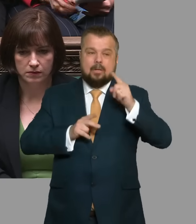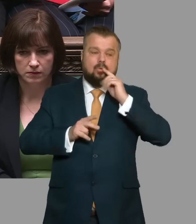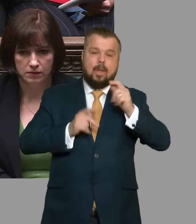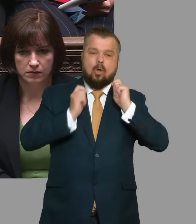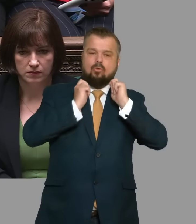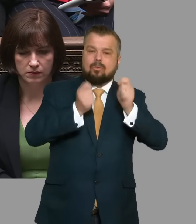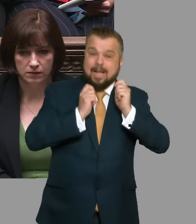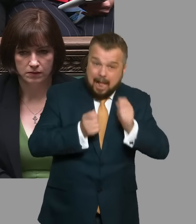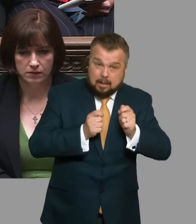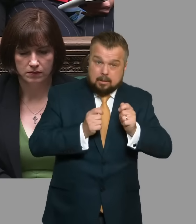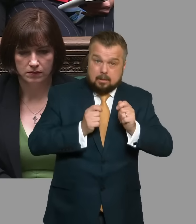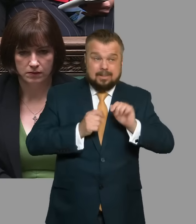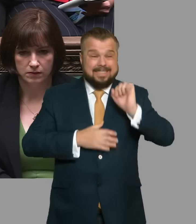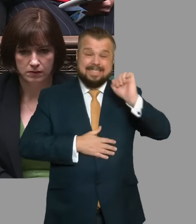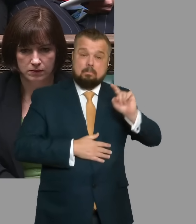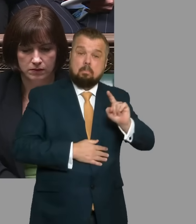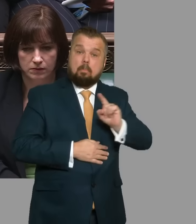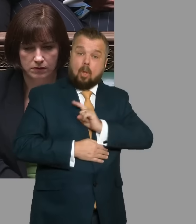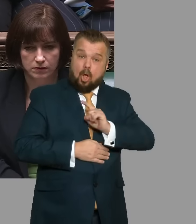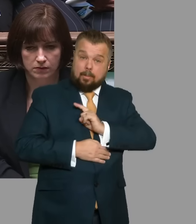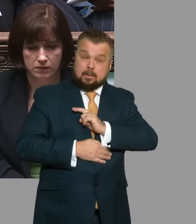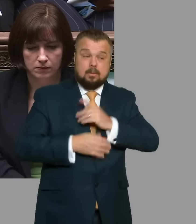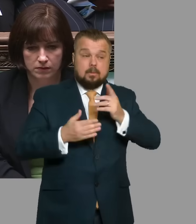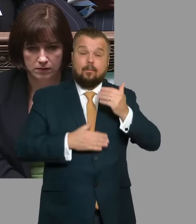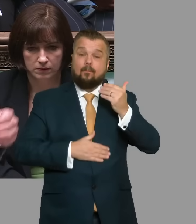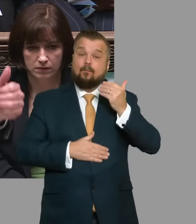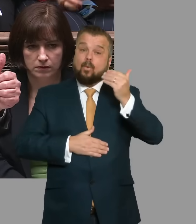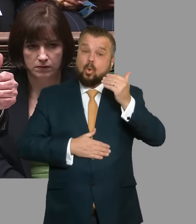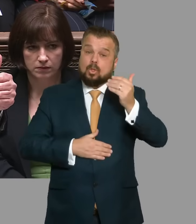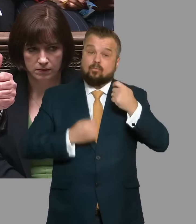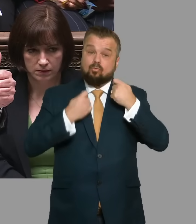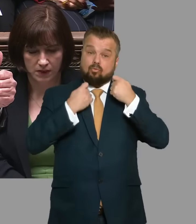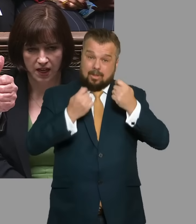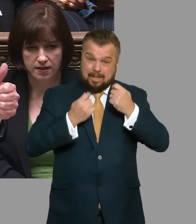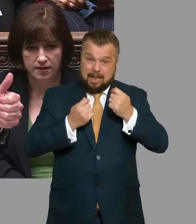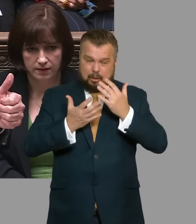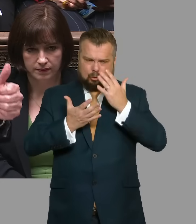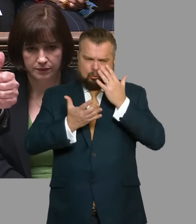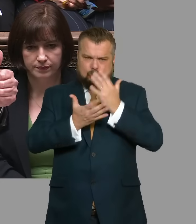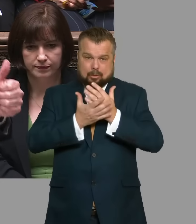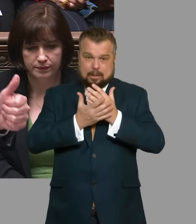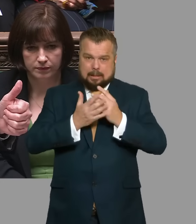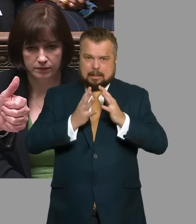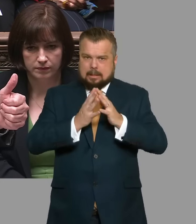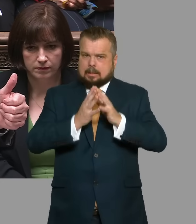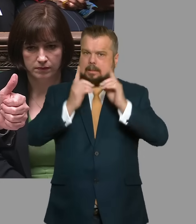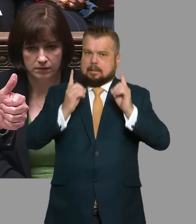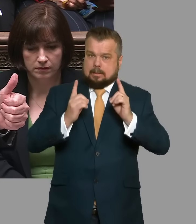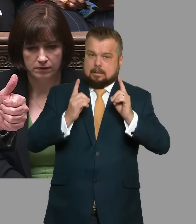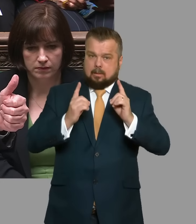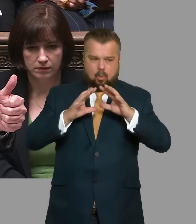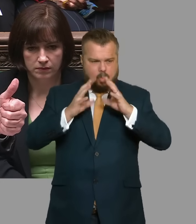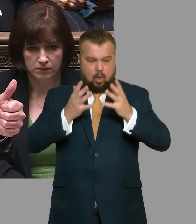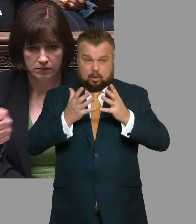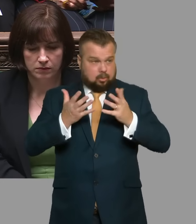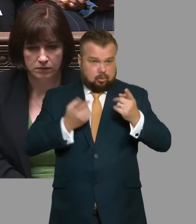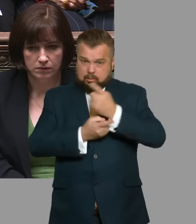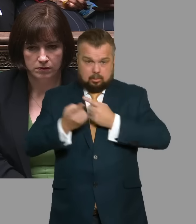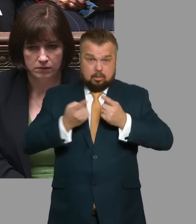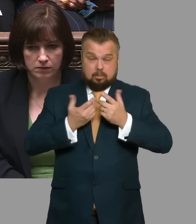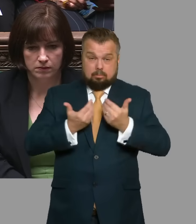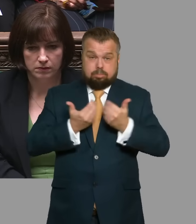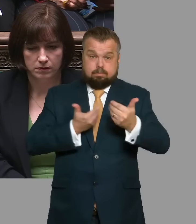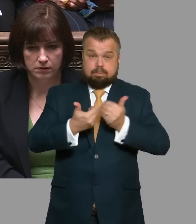been clear and consistent in my position on the future of Greenland. The future is for Greenland and the Kingdom